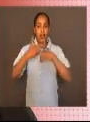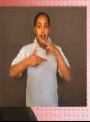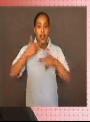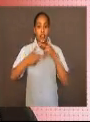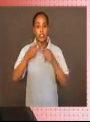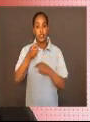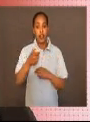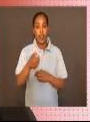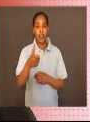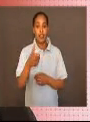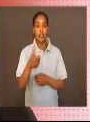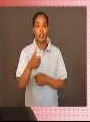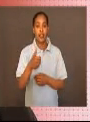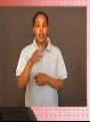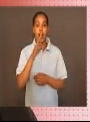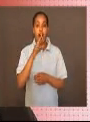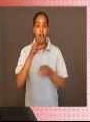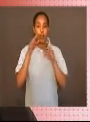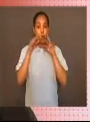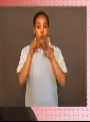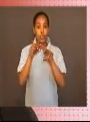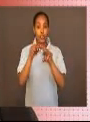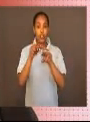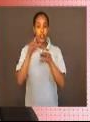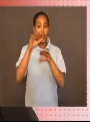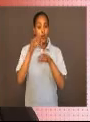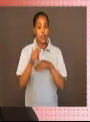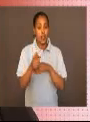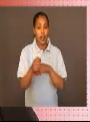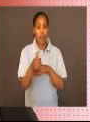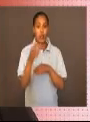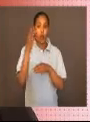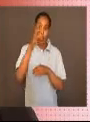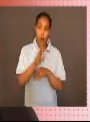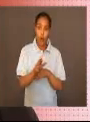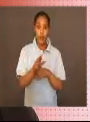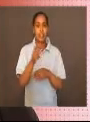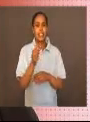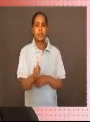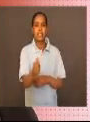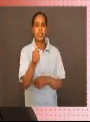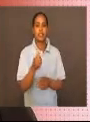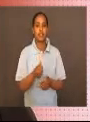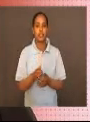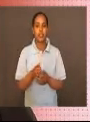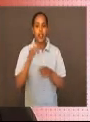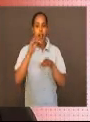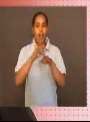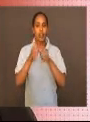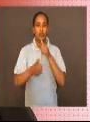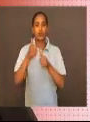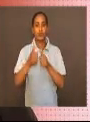Reaction rates are concerned with the rates or speeds at which